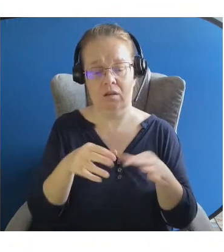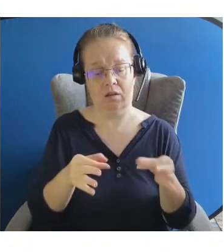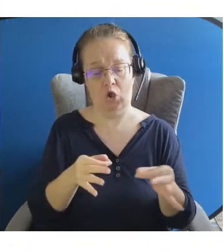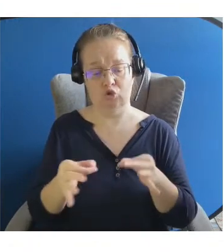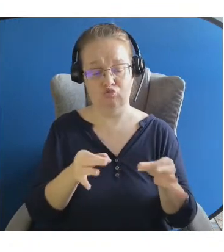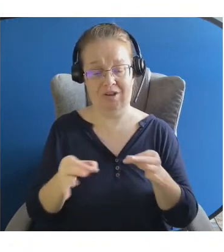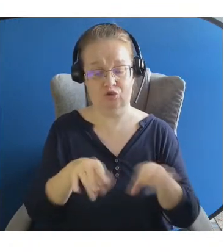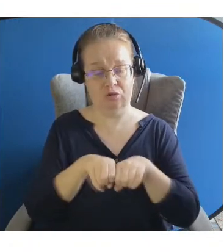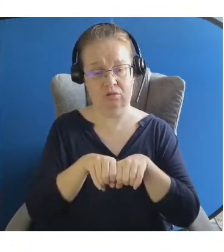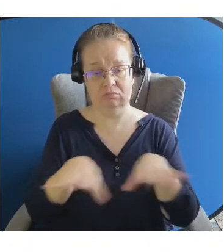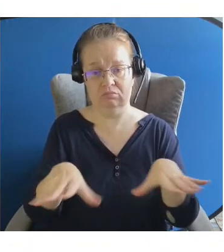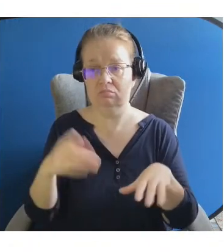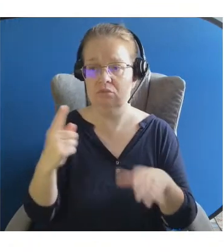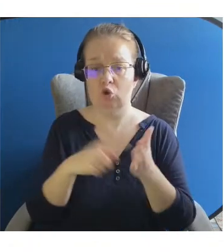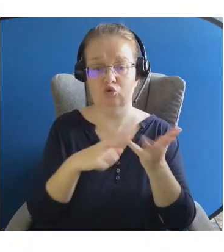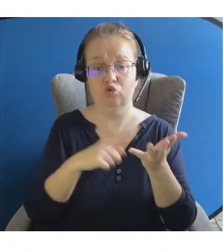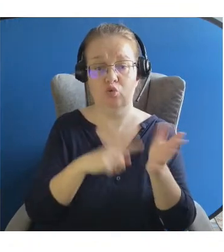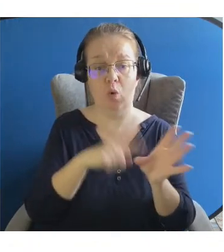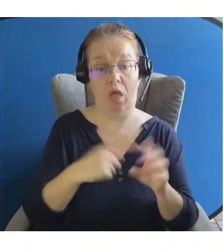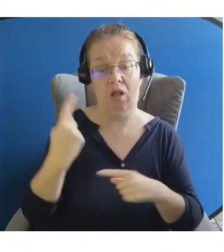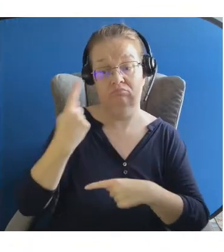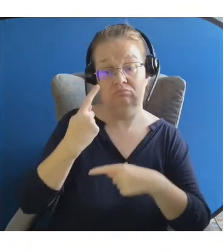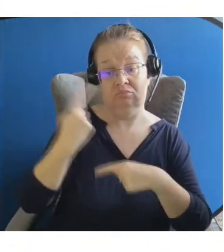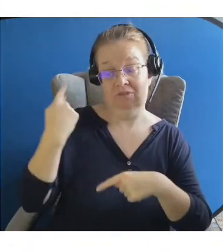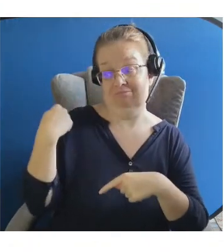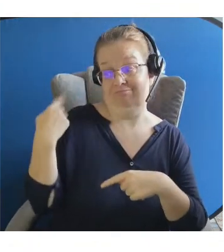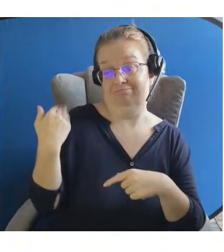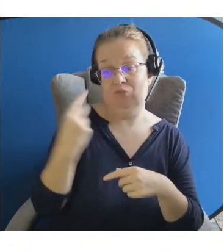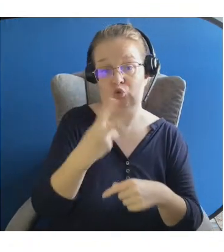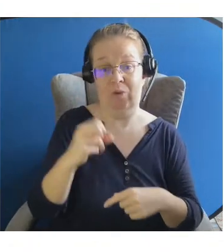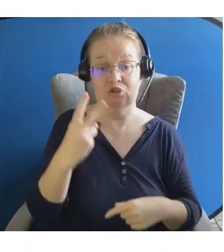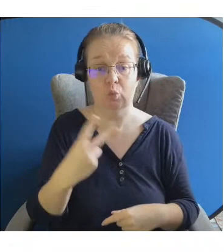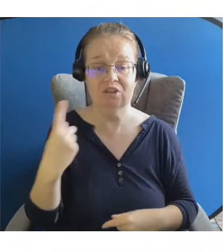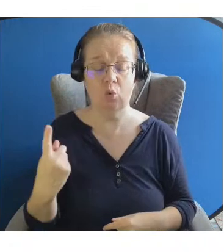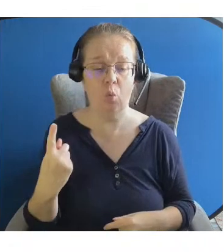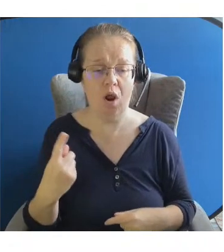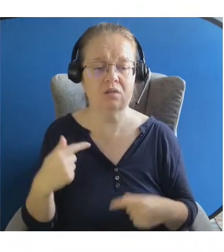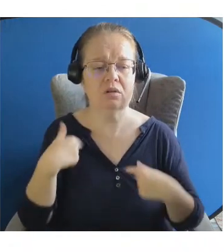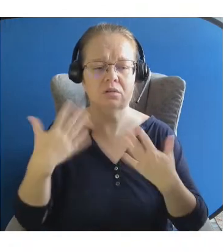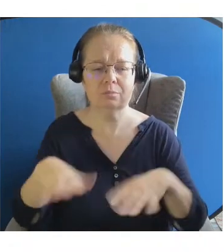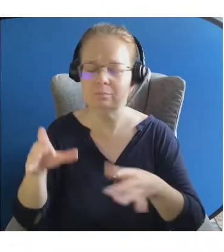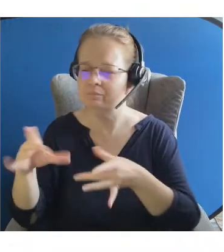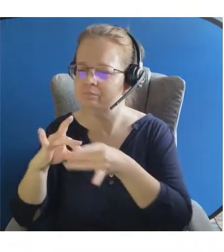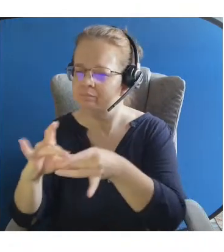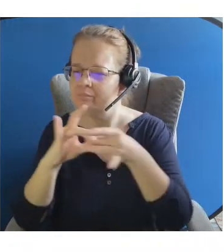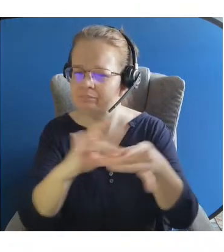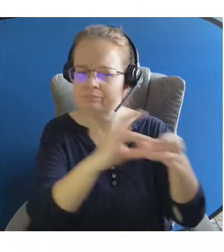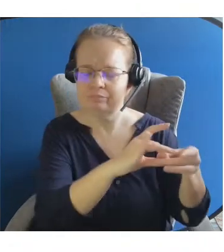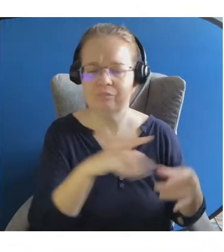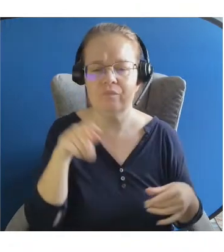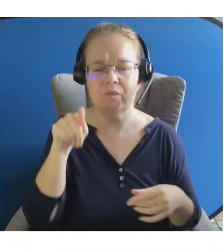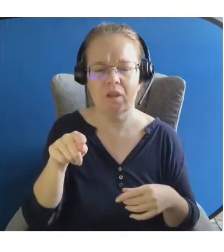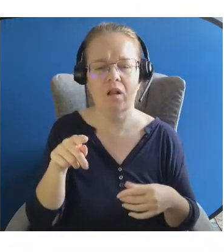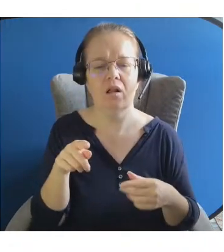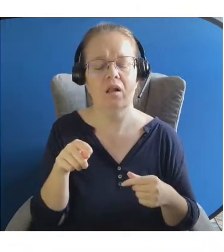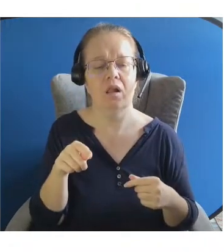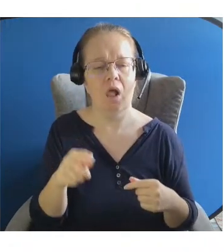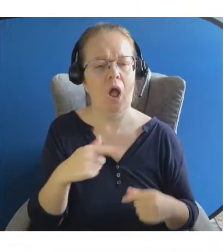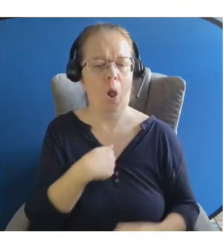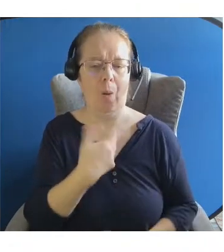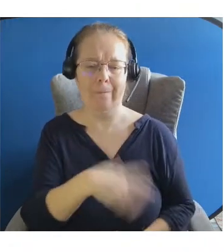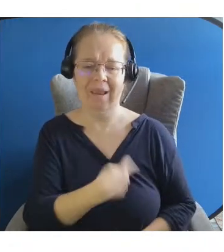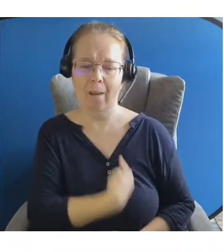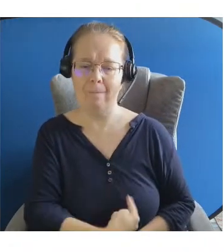year after a consultation with organisations. For access to technology, the headline has been a pledge to form a